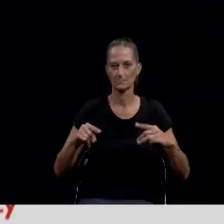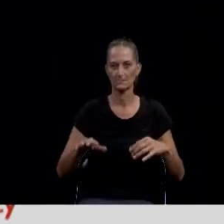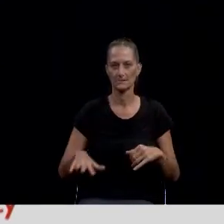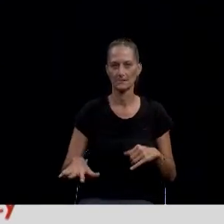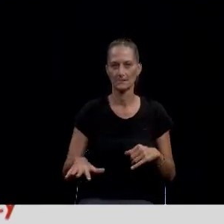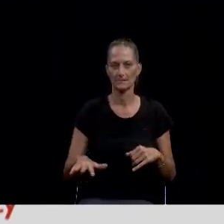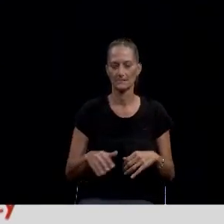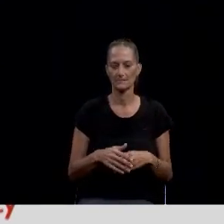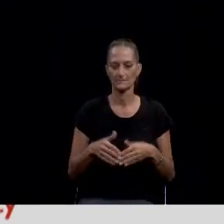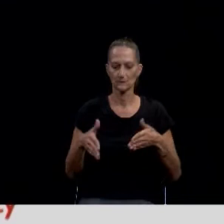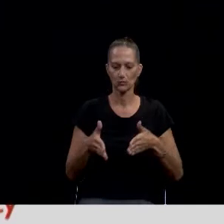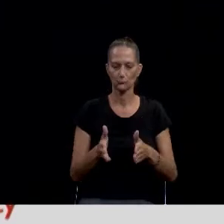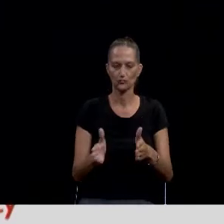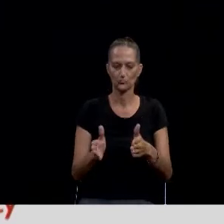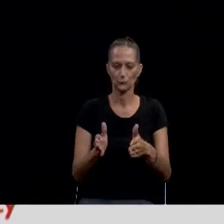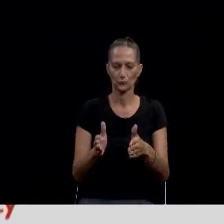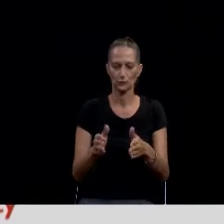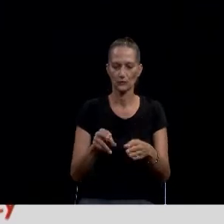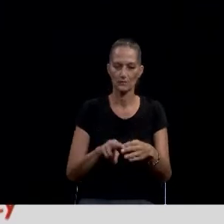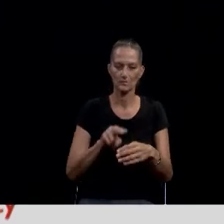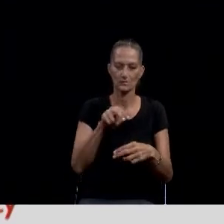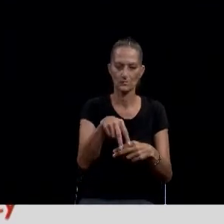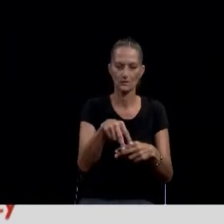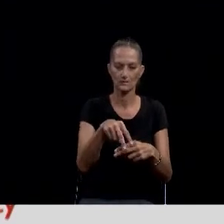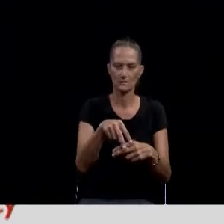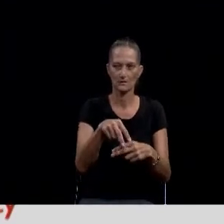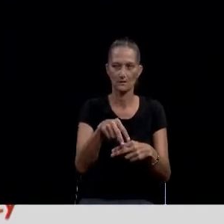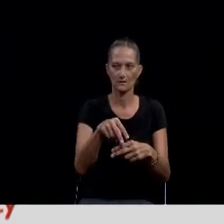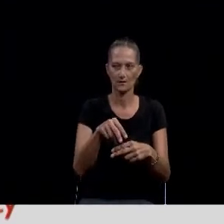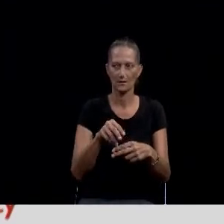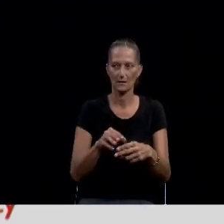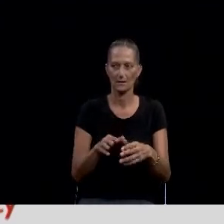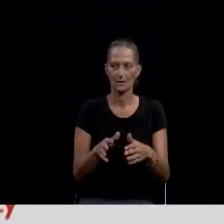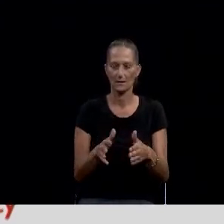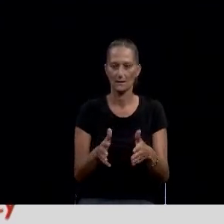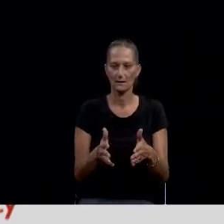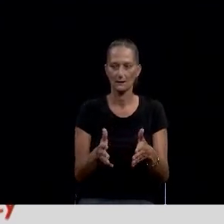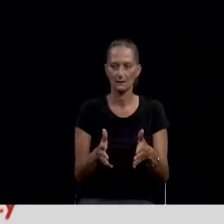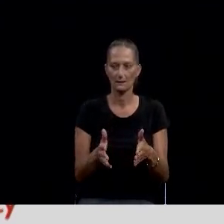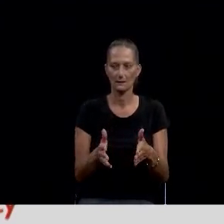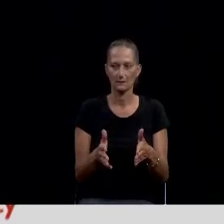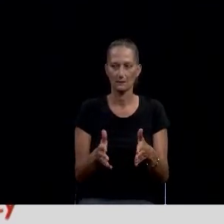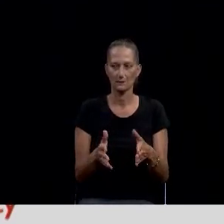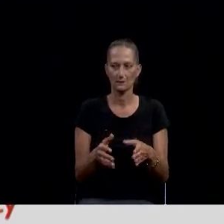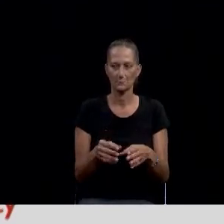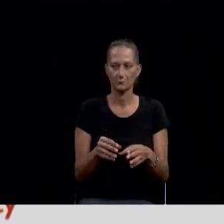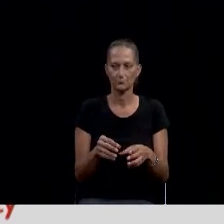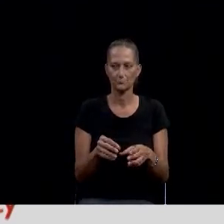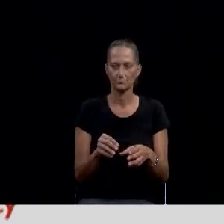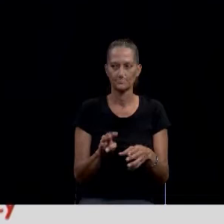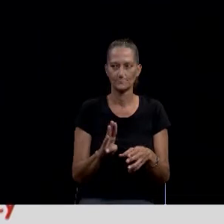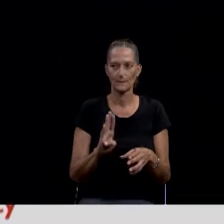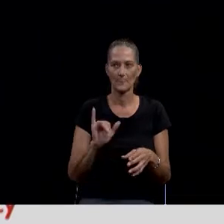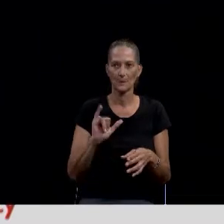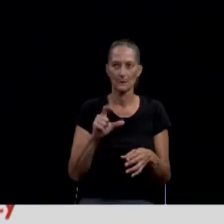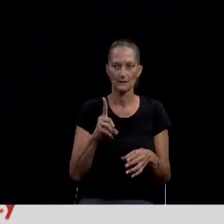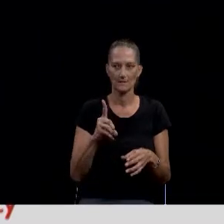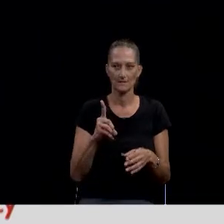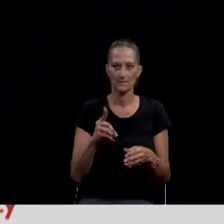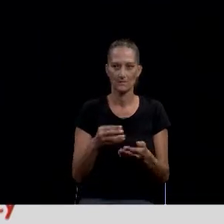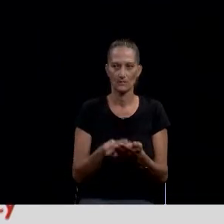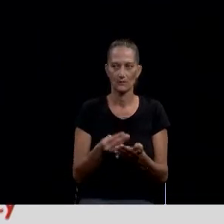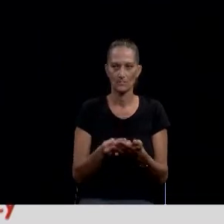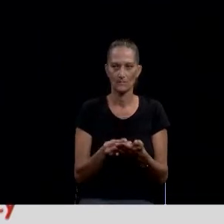bid. If funded, it would lead from the suspension bridge across Martin Luther King and into the Festival